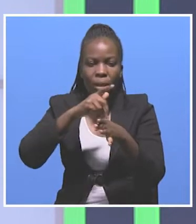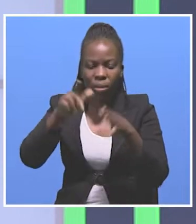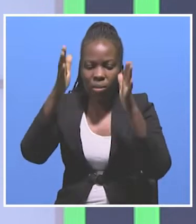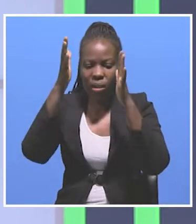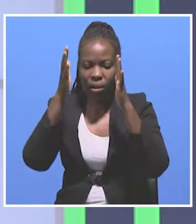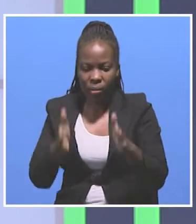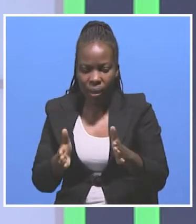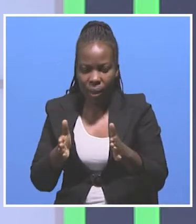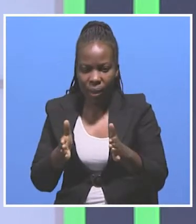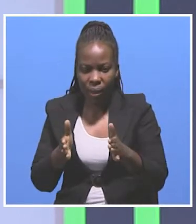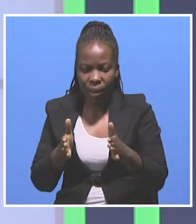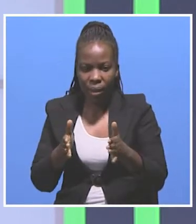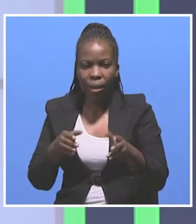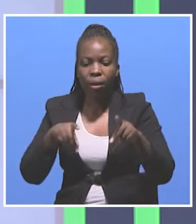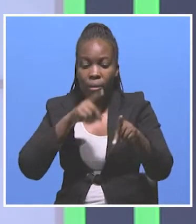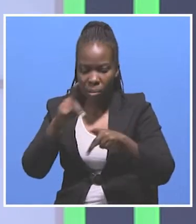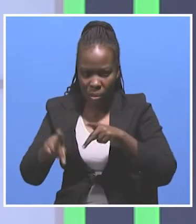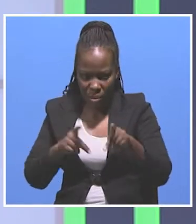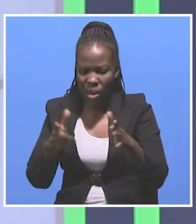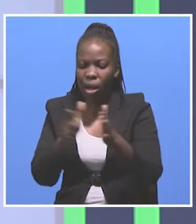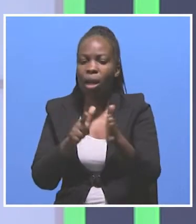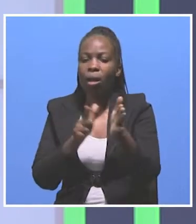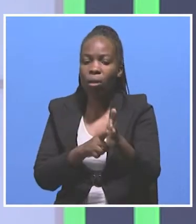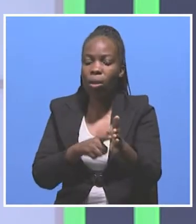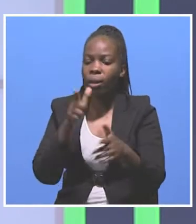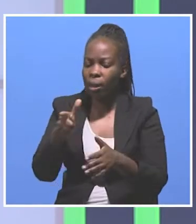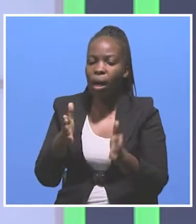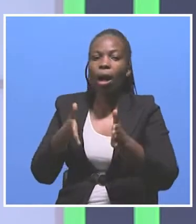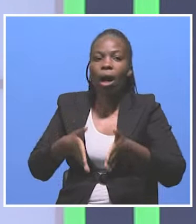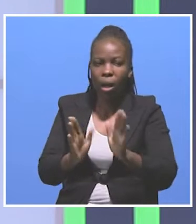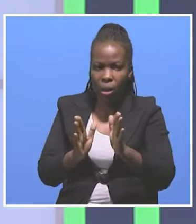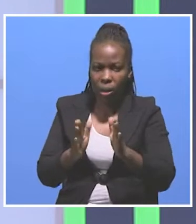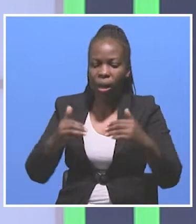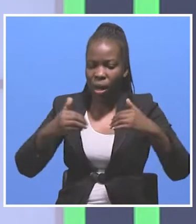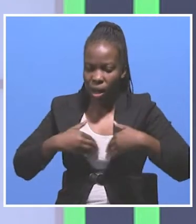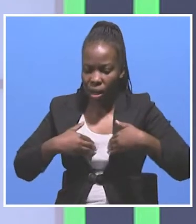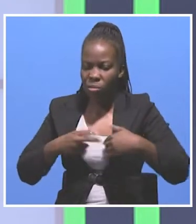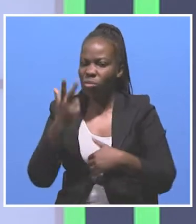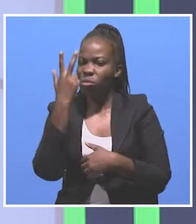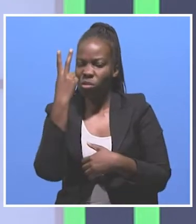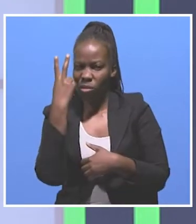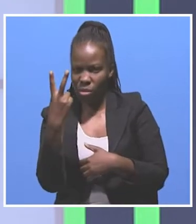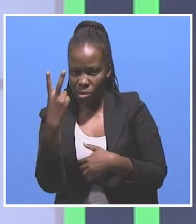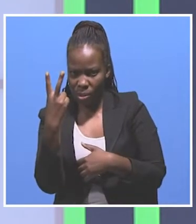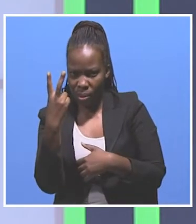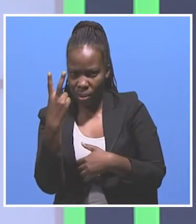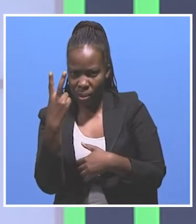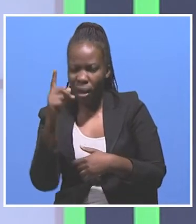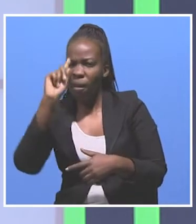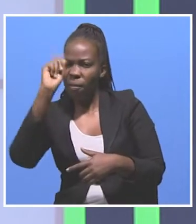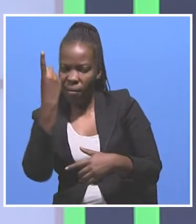there the law is very categorical. We even have two categories. It's either there is a